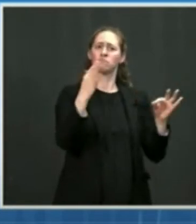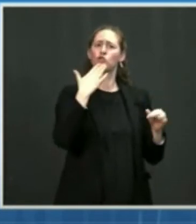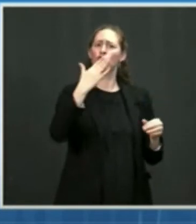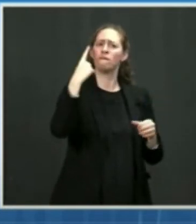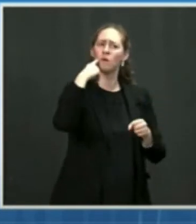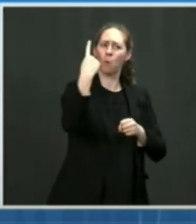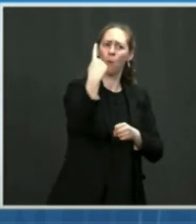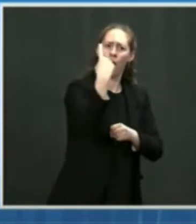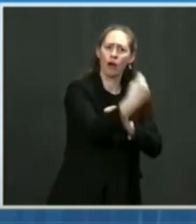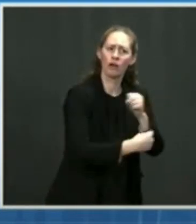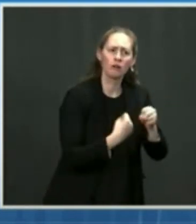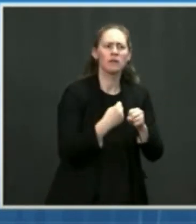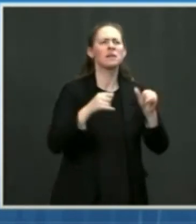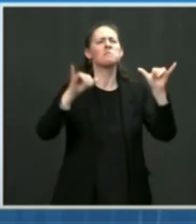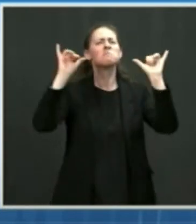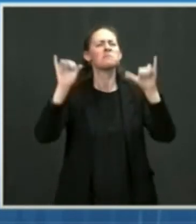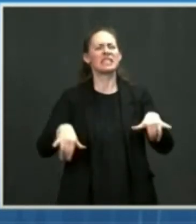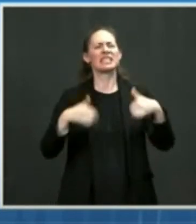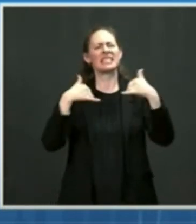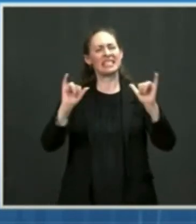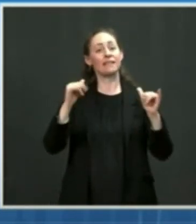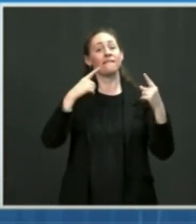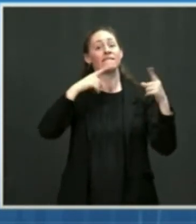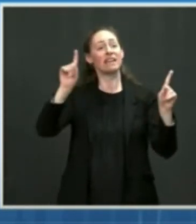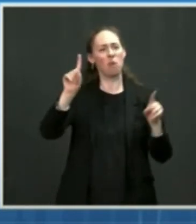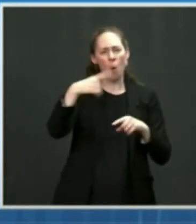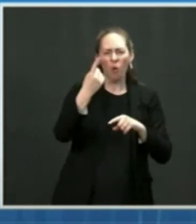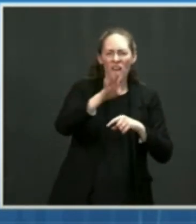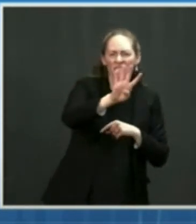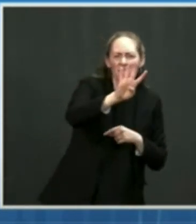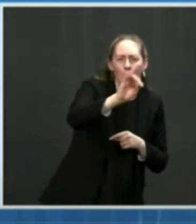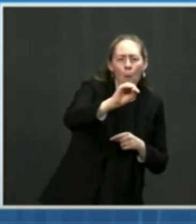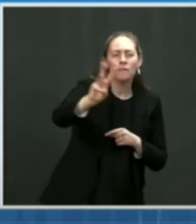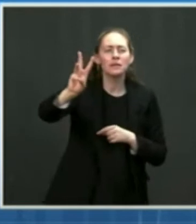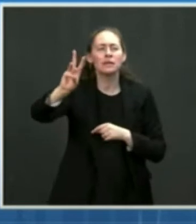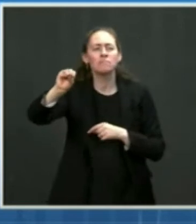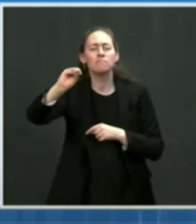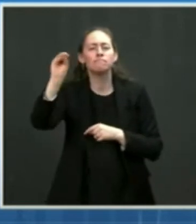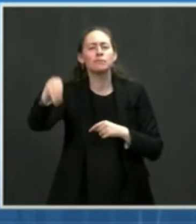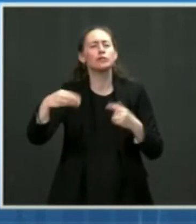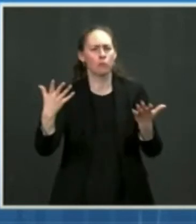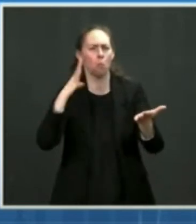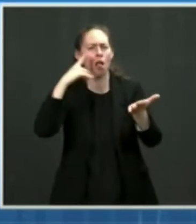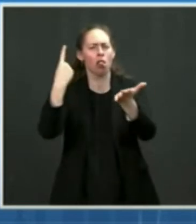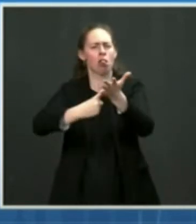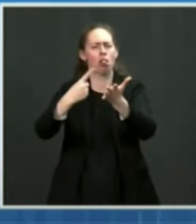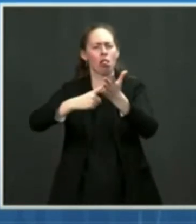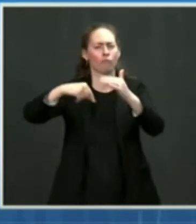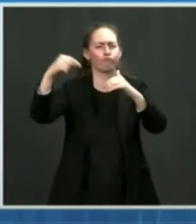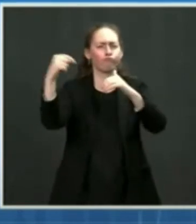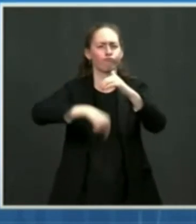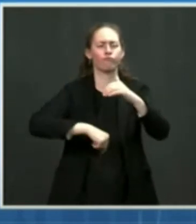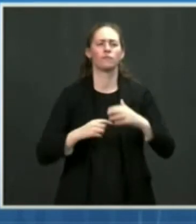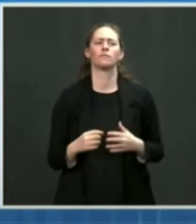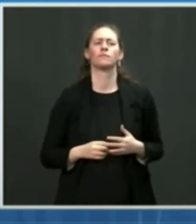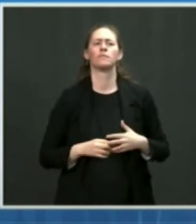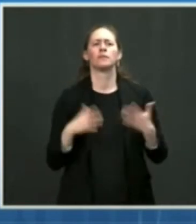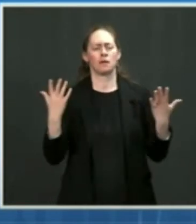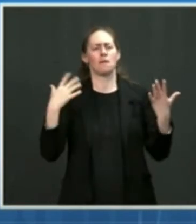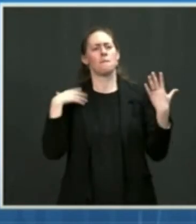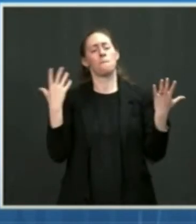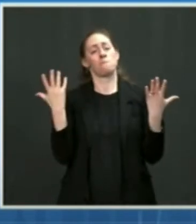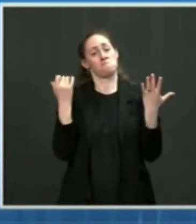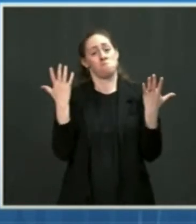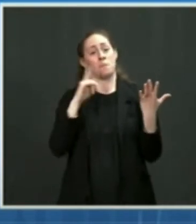to 60% effective. But let's drill down on that for a second. Next slide, because it really is important to COVID, which I'll